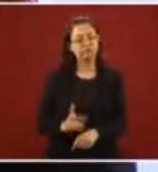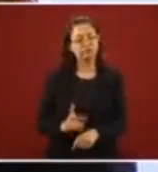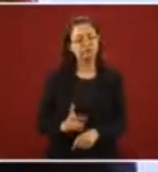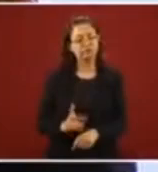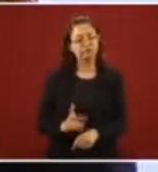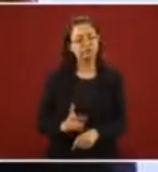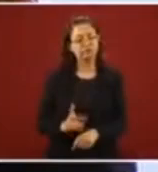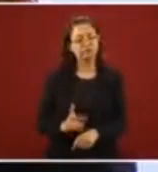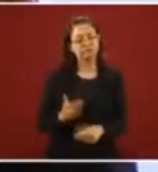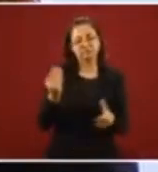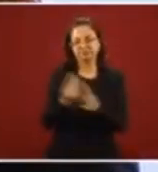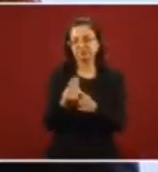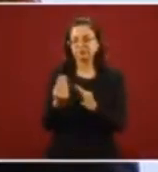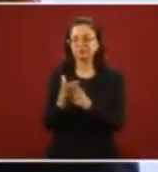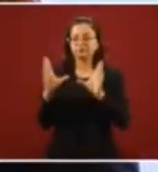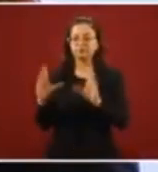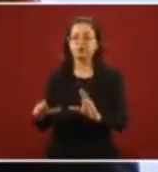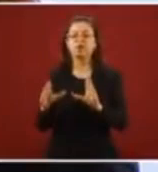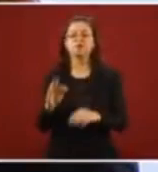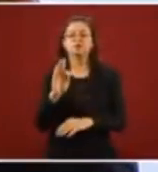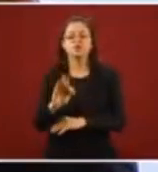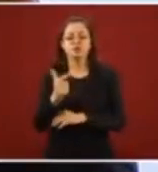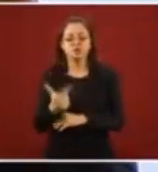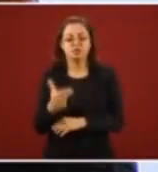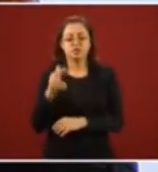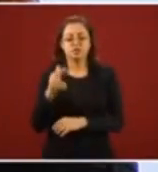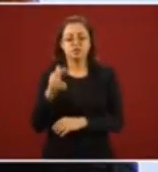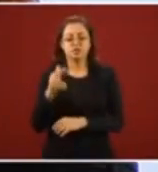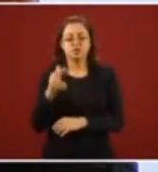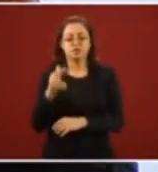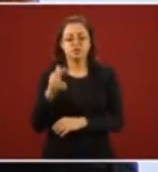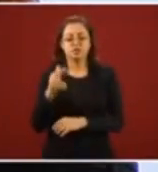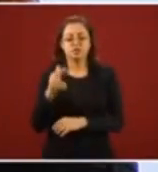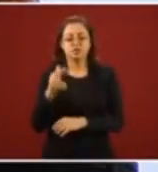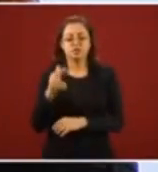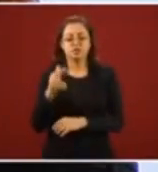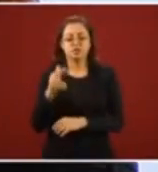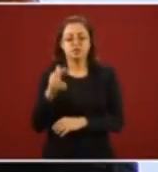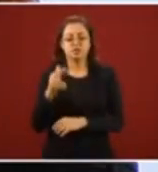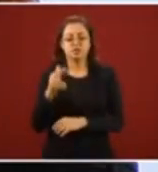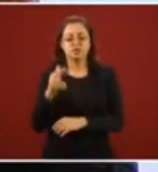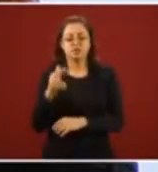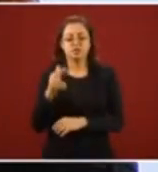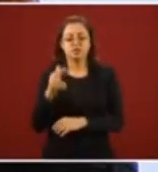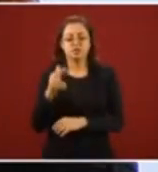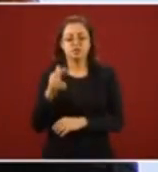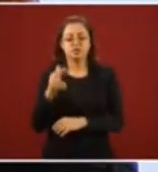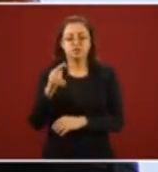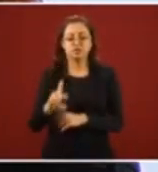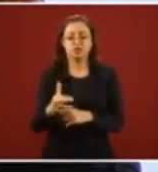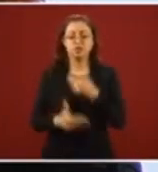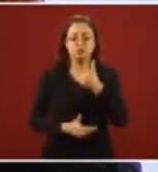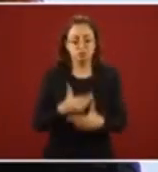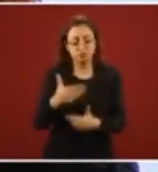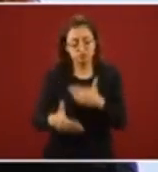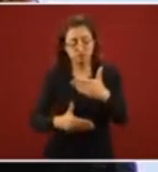anything that they needed so that they could identify and turn over the body.